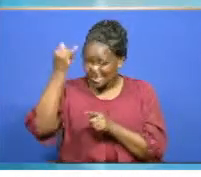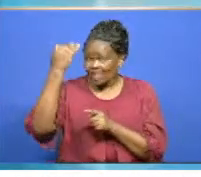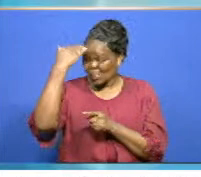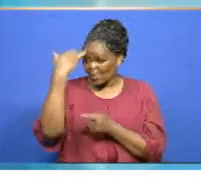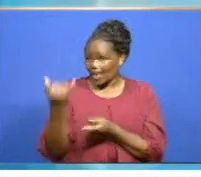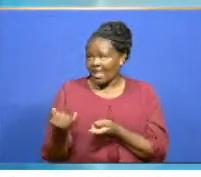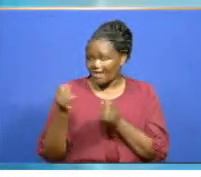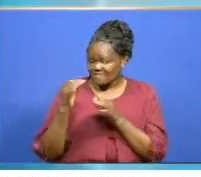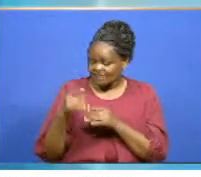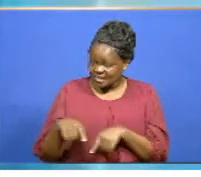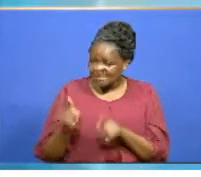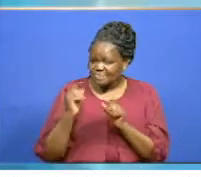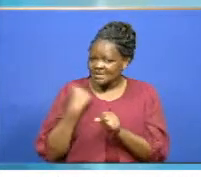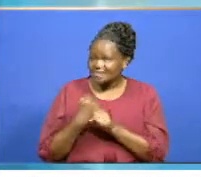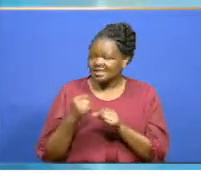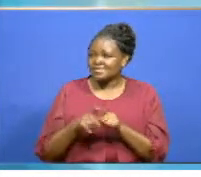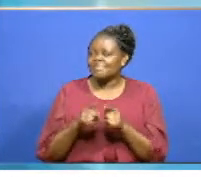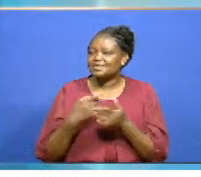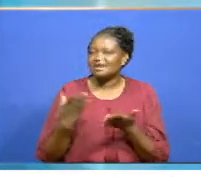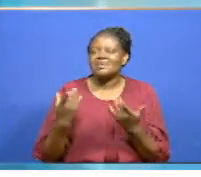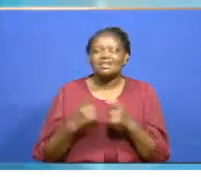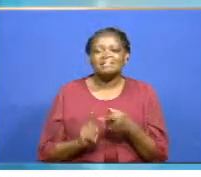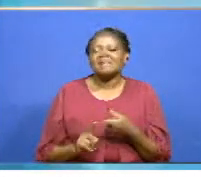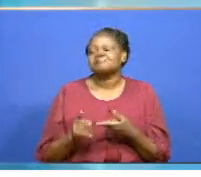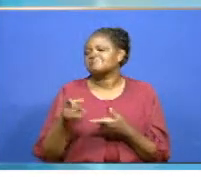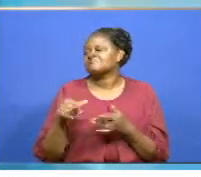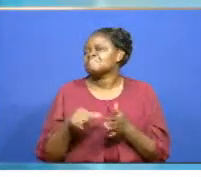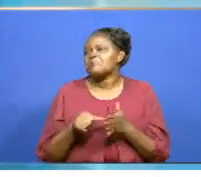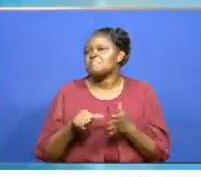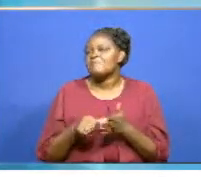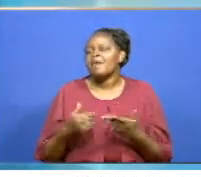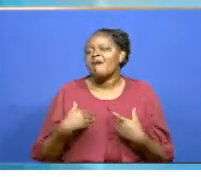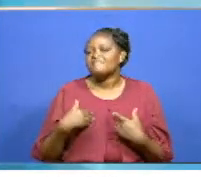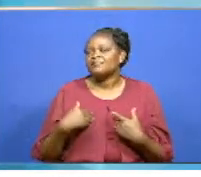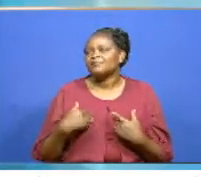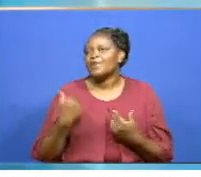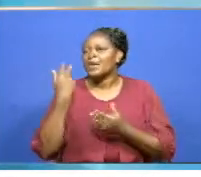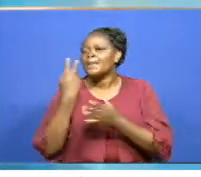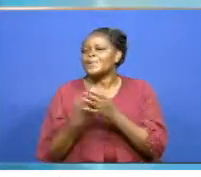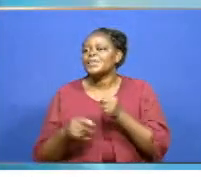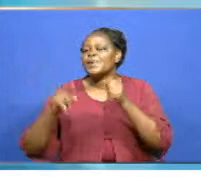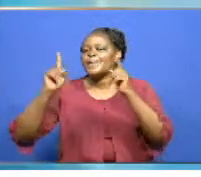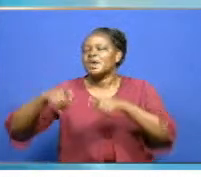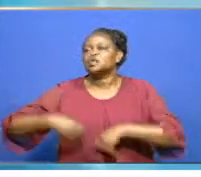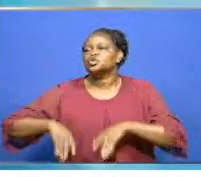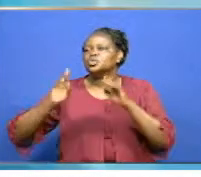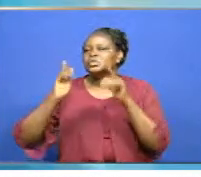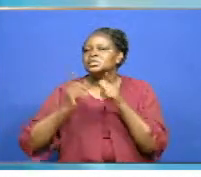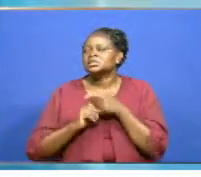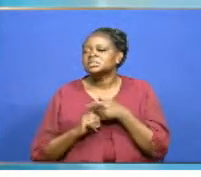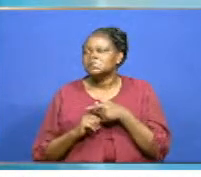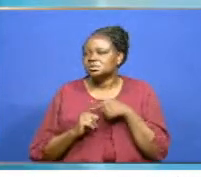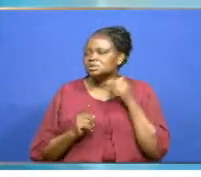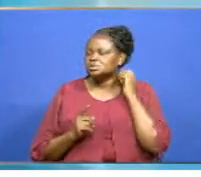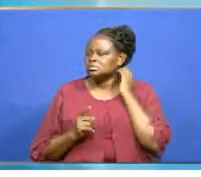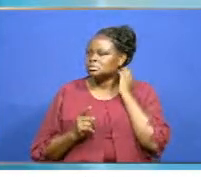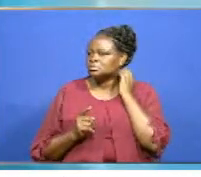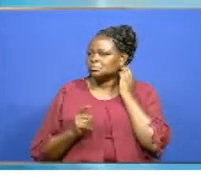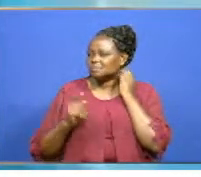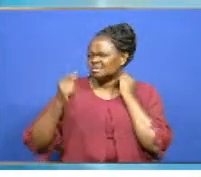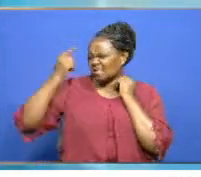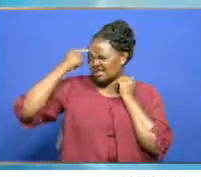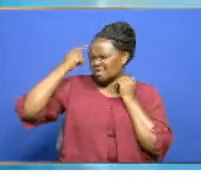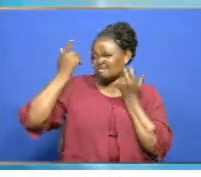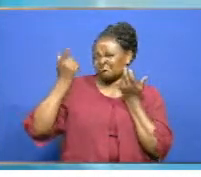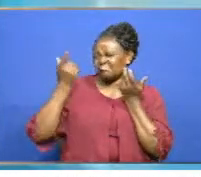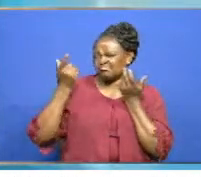to Matungu, then you'll have that repercussions. Both will lose. There'll be and I think at that time they don't want to be